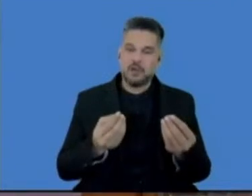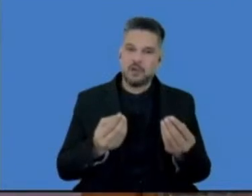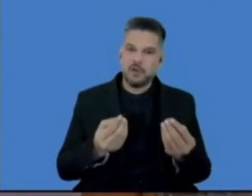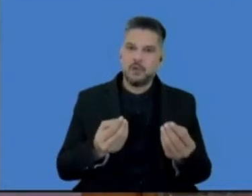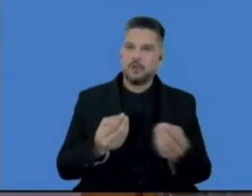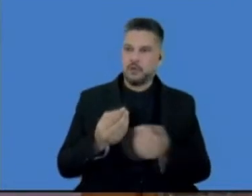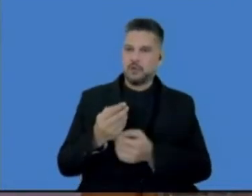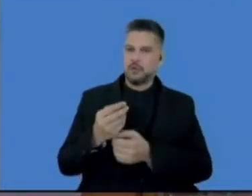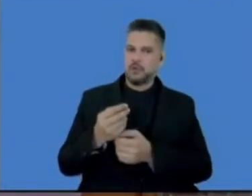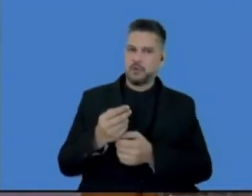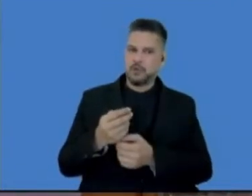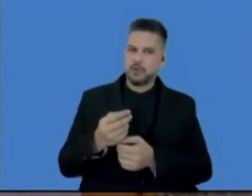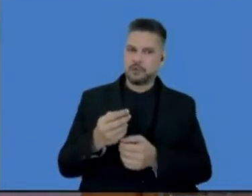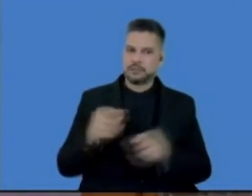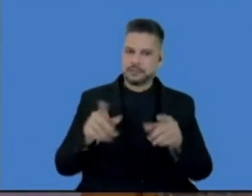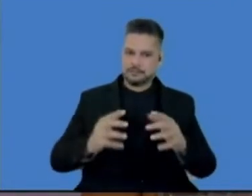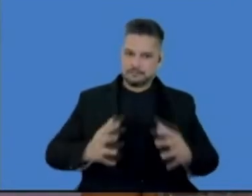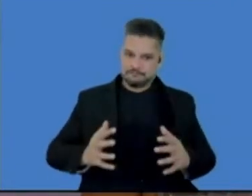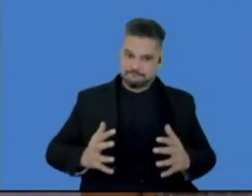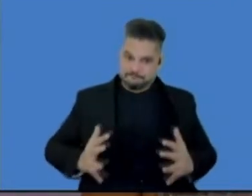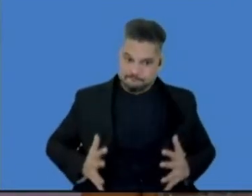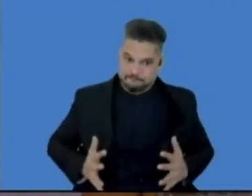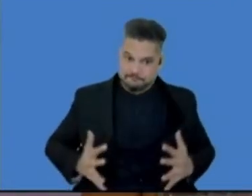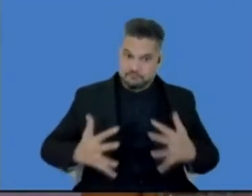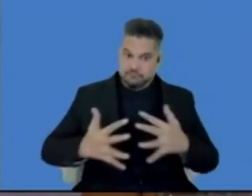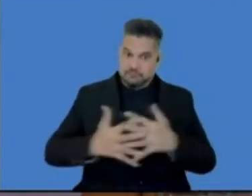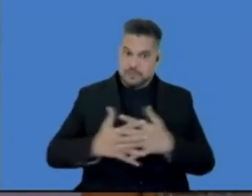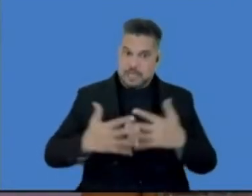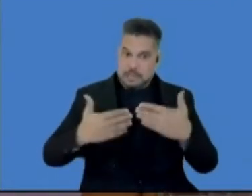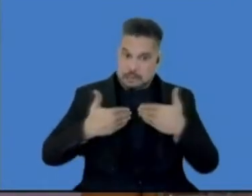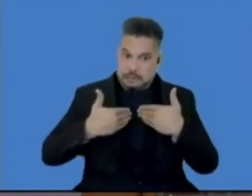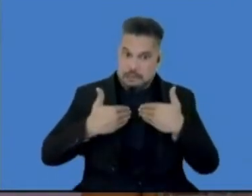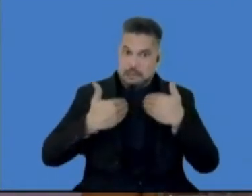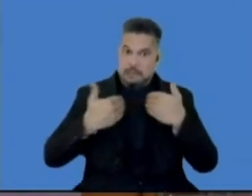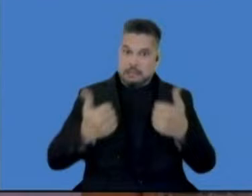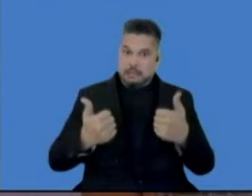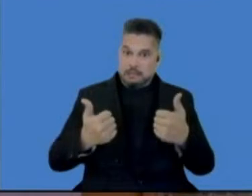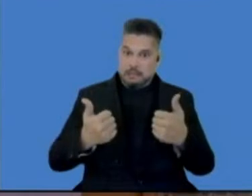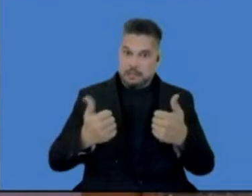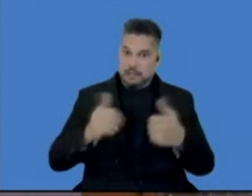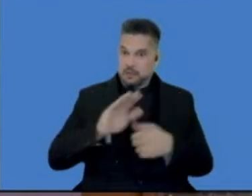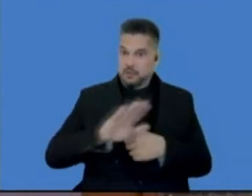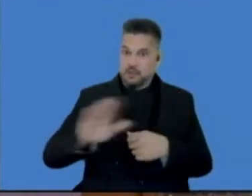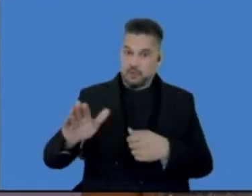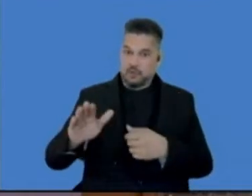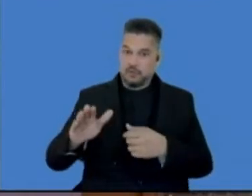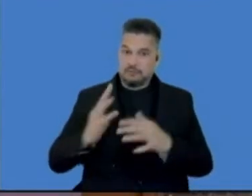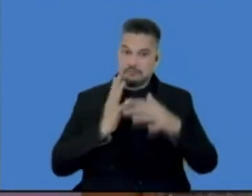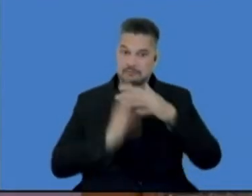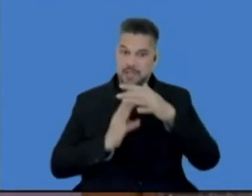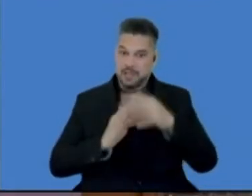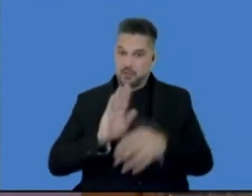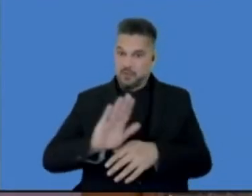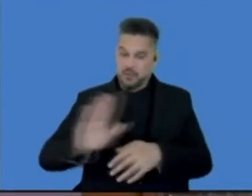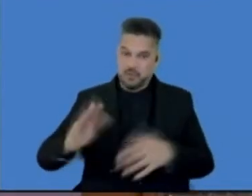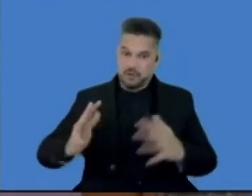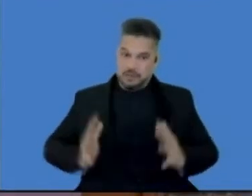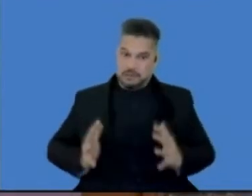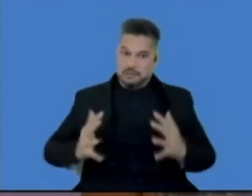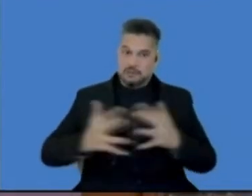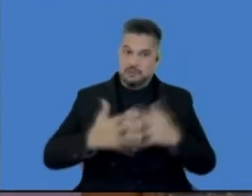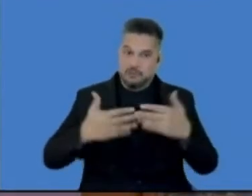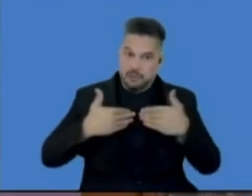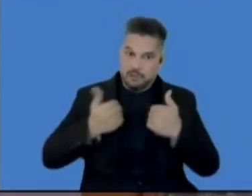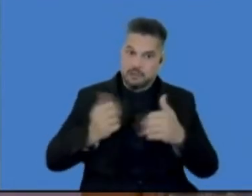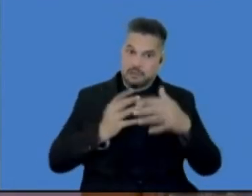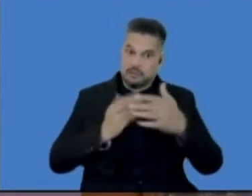securing reproductive health rights of migrants, we at the same time upholding the principles